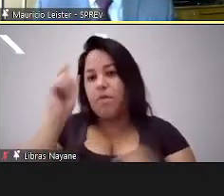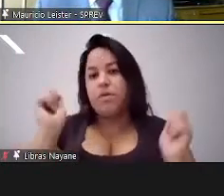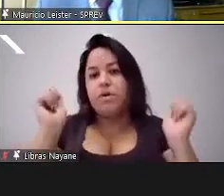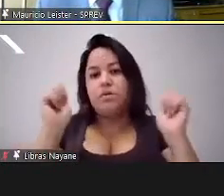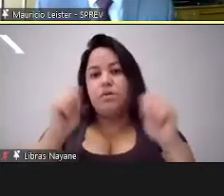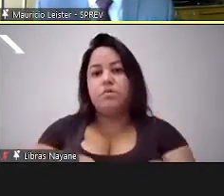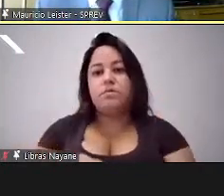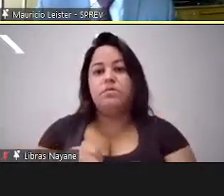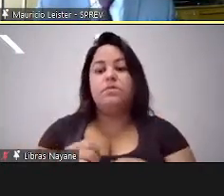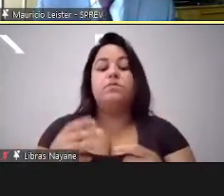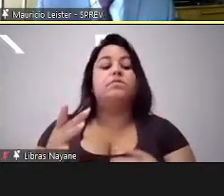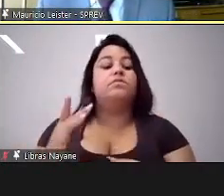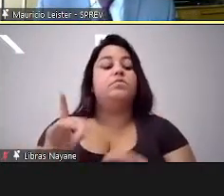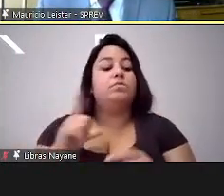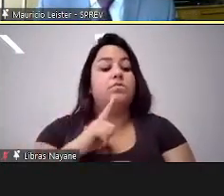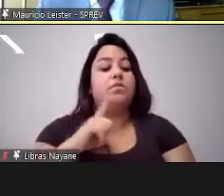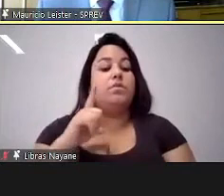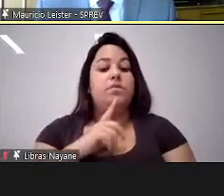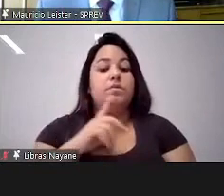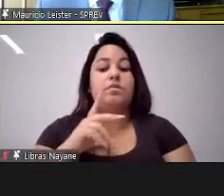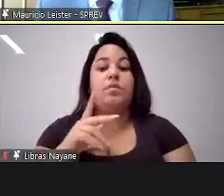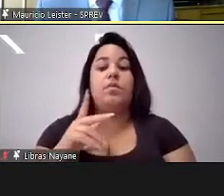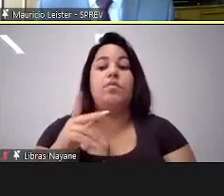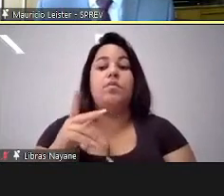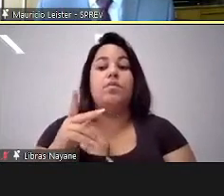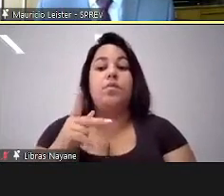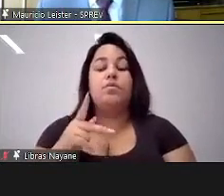the employees that have